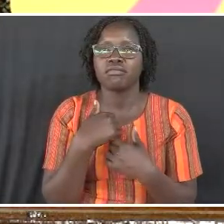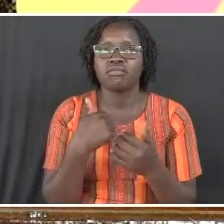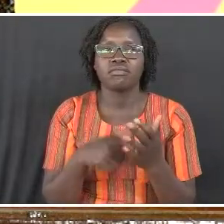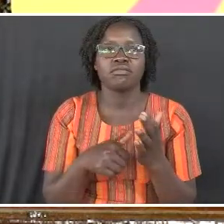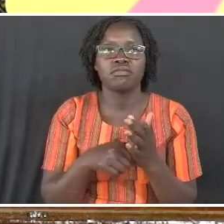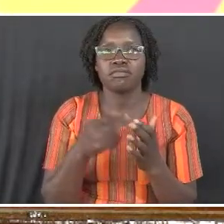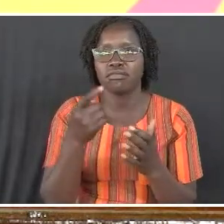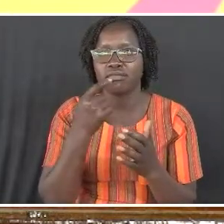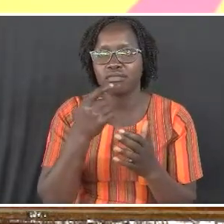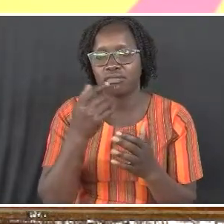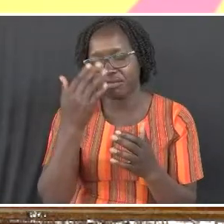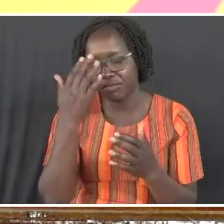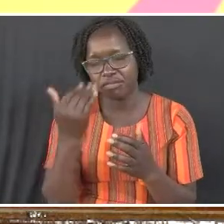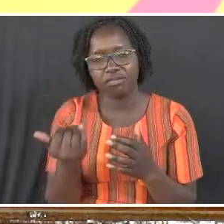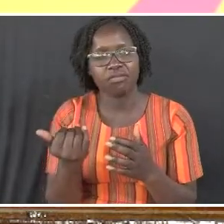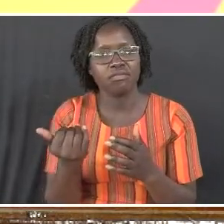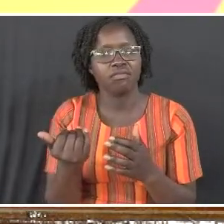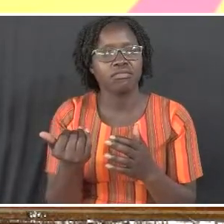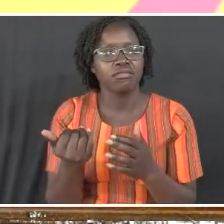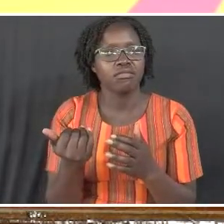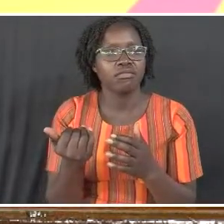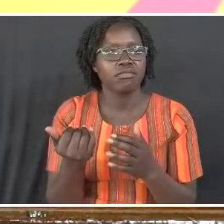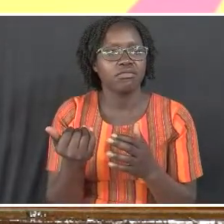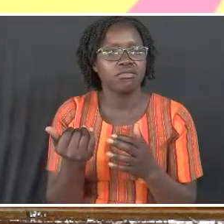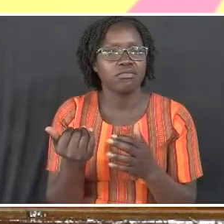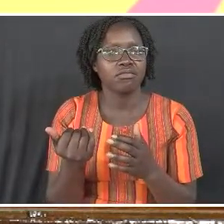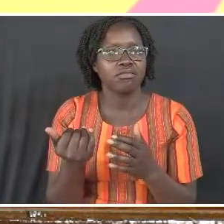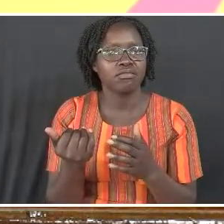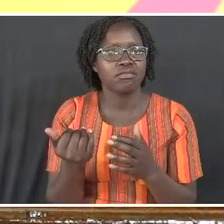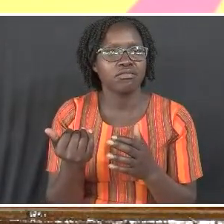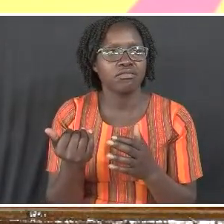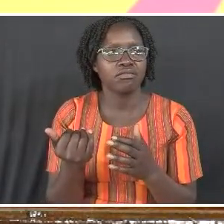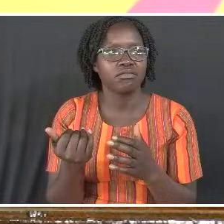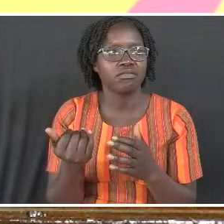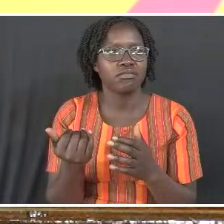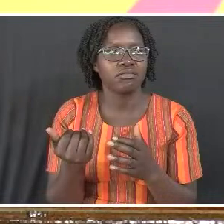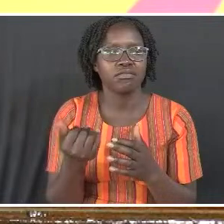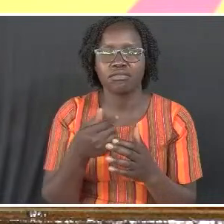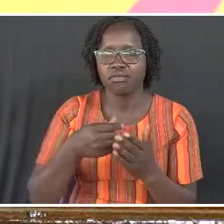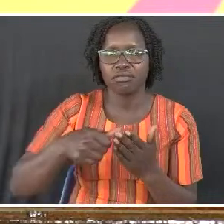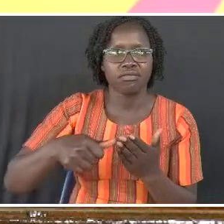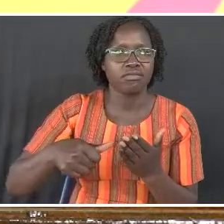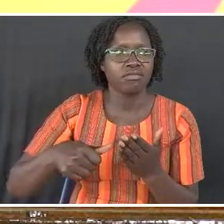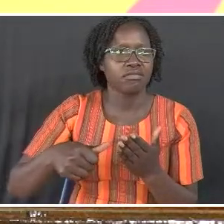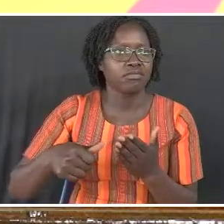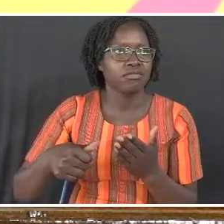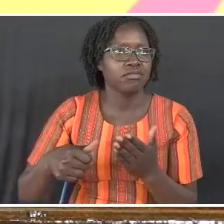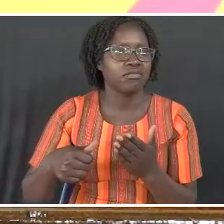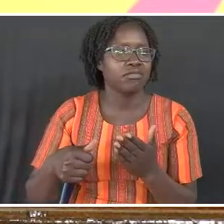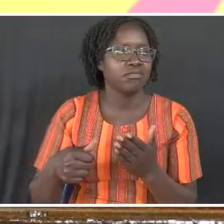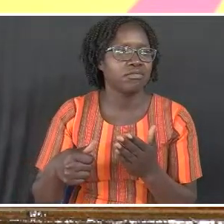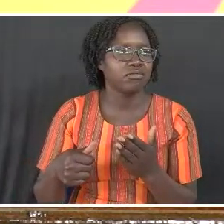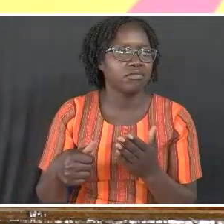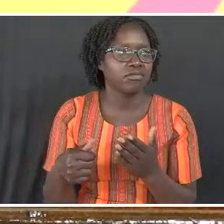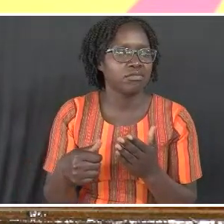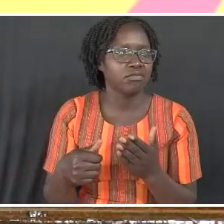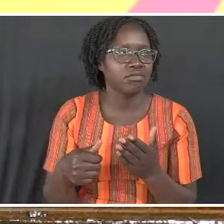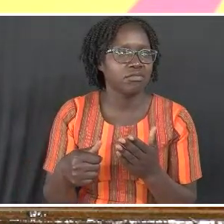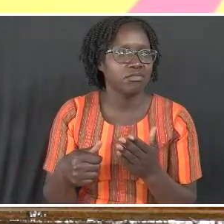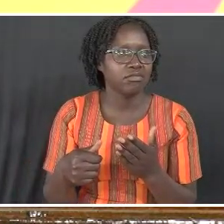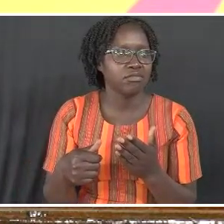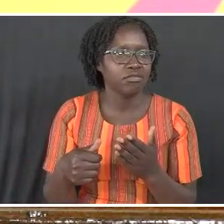of maybe because of they used maybe the toothpaste, yeah, maybe the